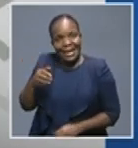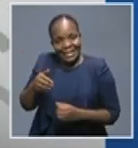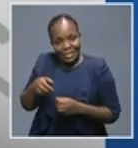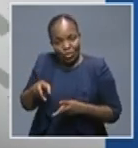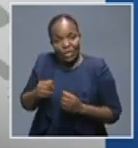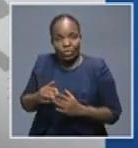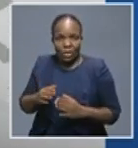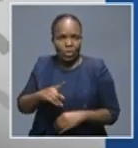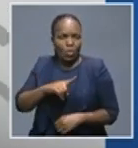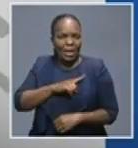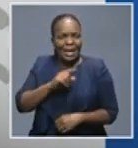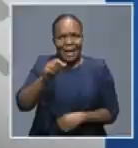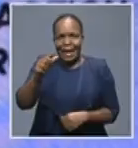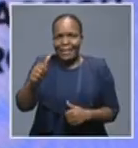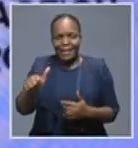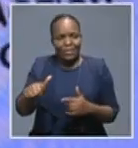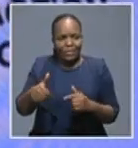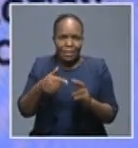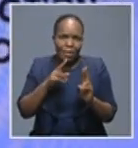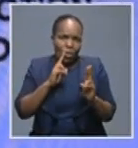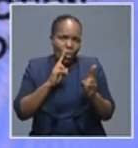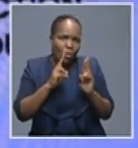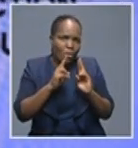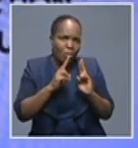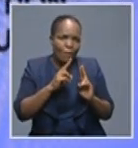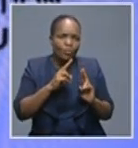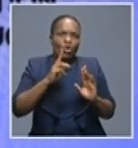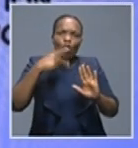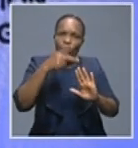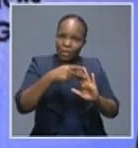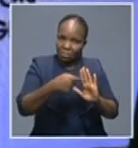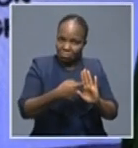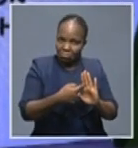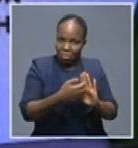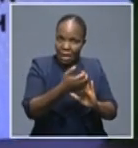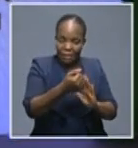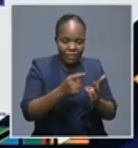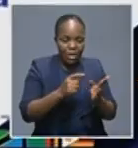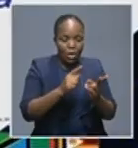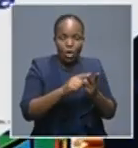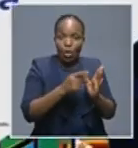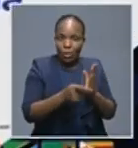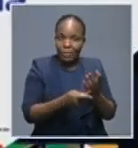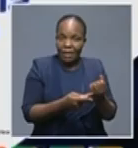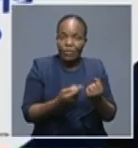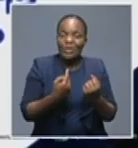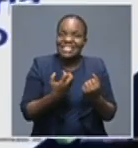most of the issues that were discussed, we have policies, we have programs. What is needed is